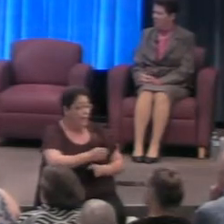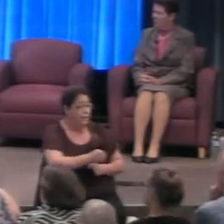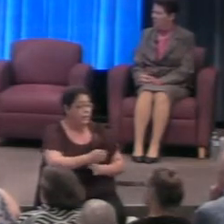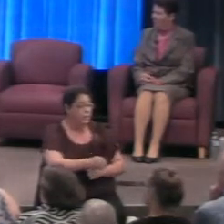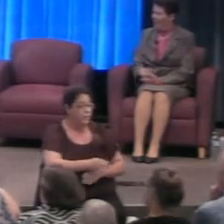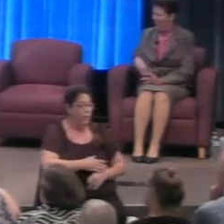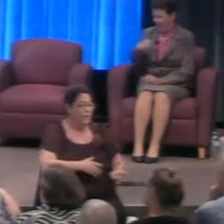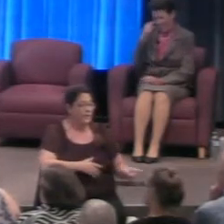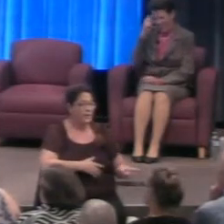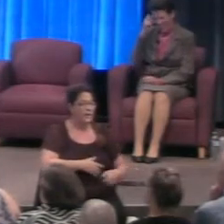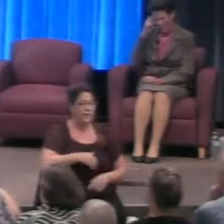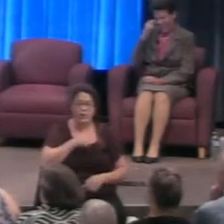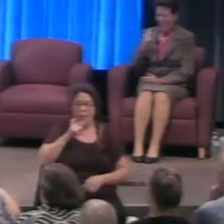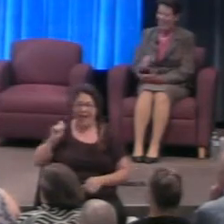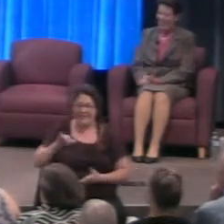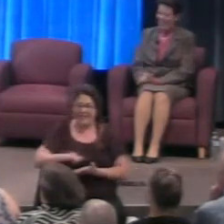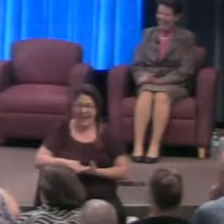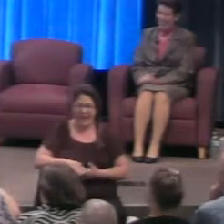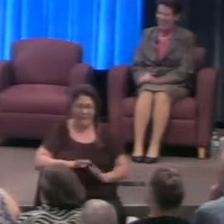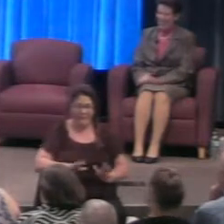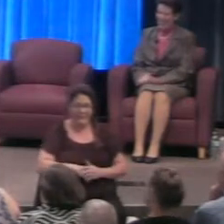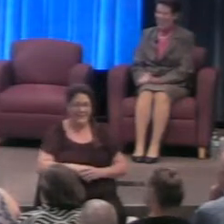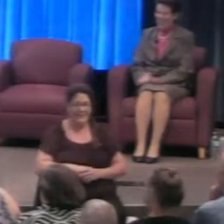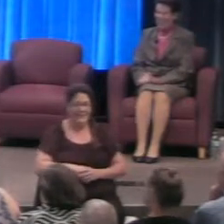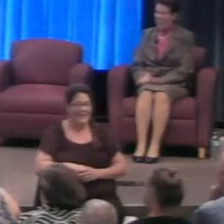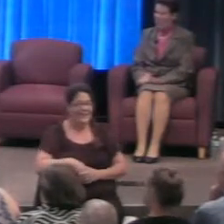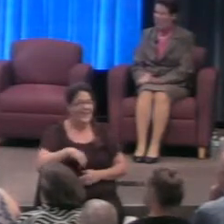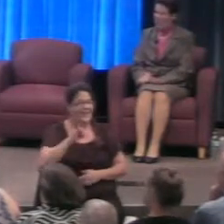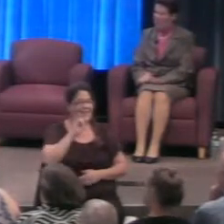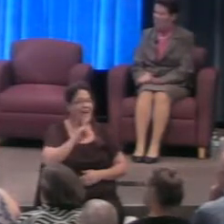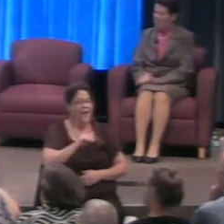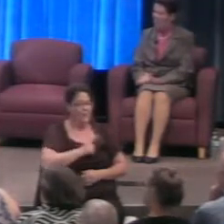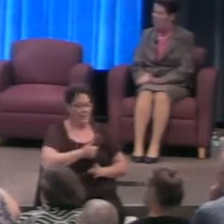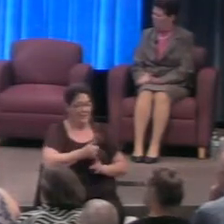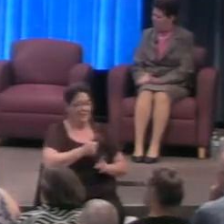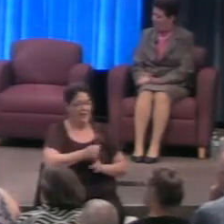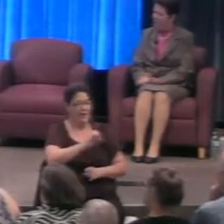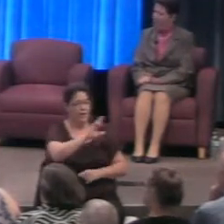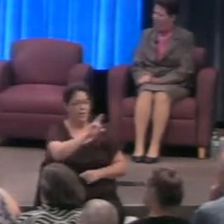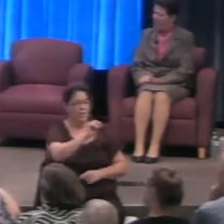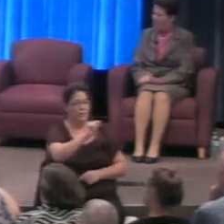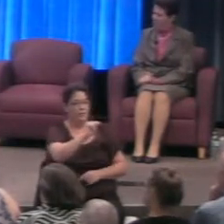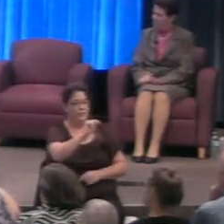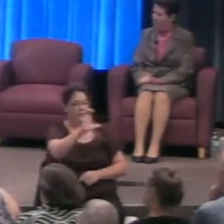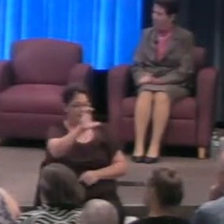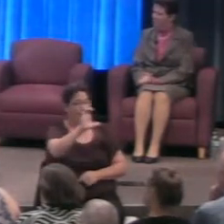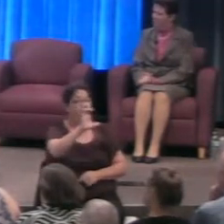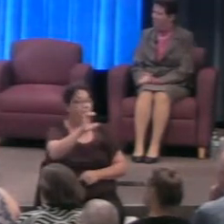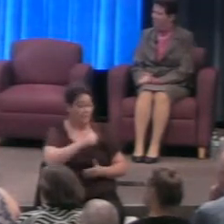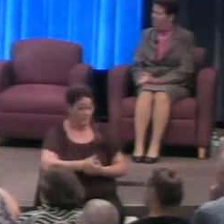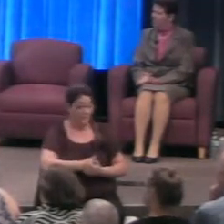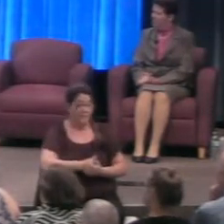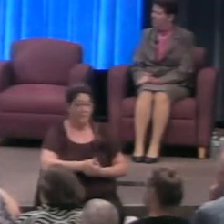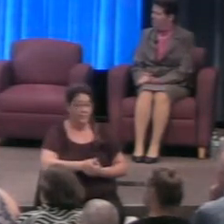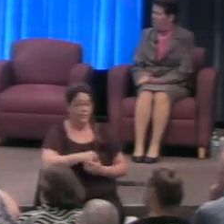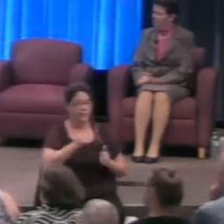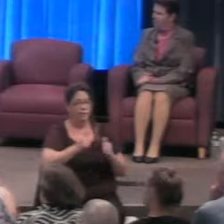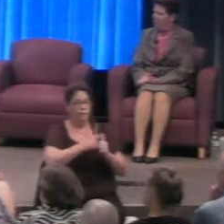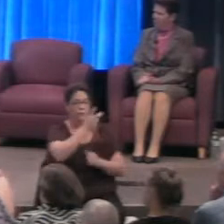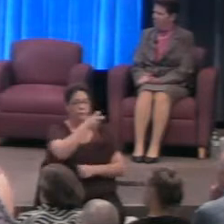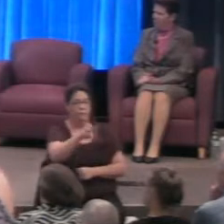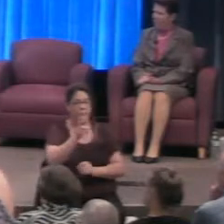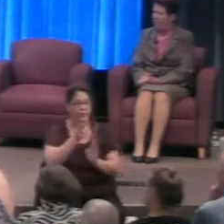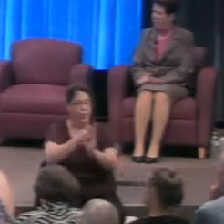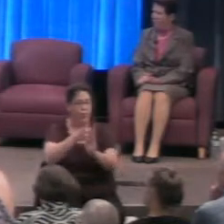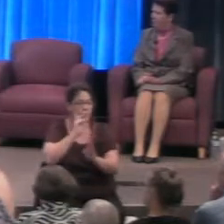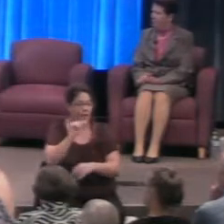comrade. Physics, and was commissioned in ROTC there. Janet's first assignment in the Air